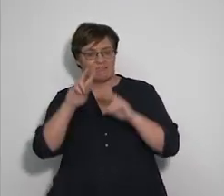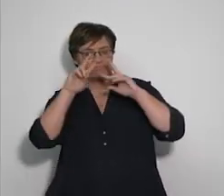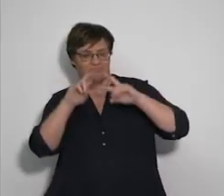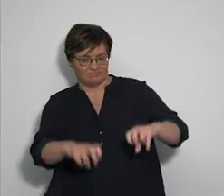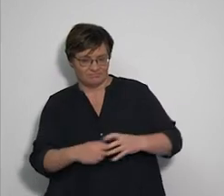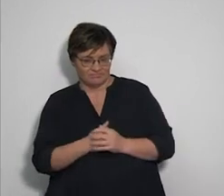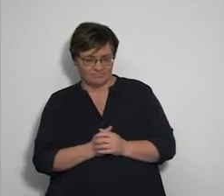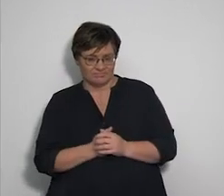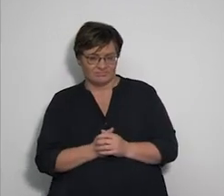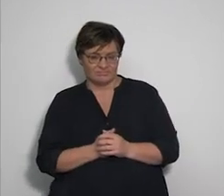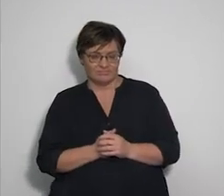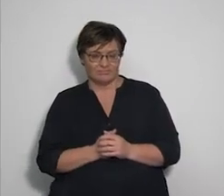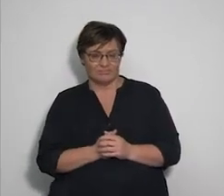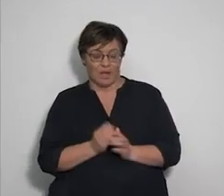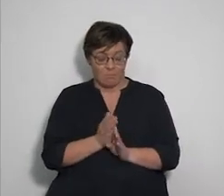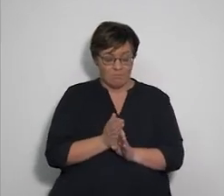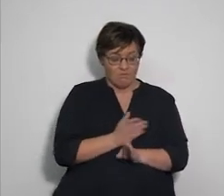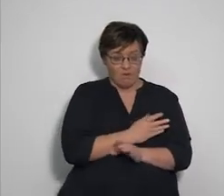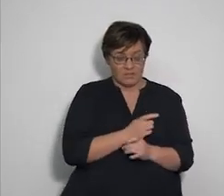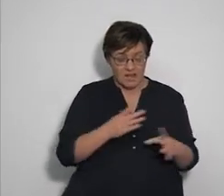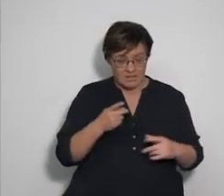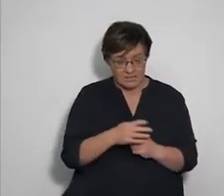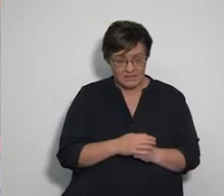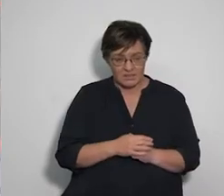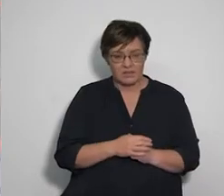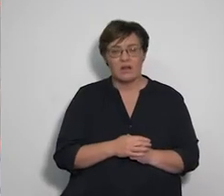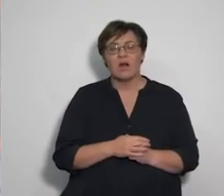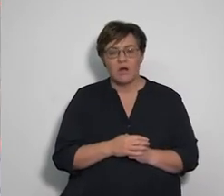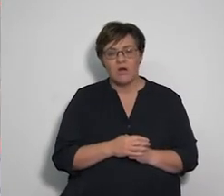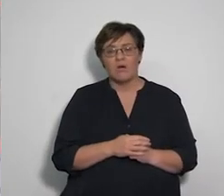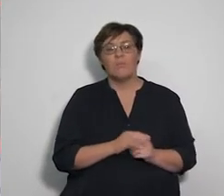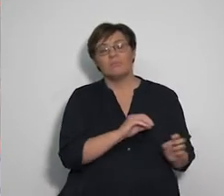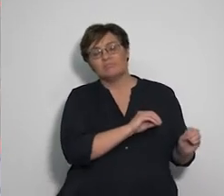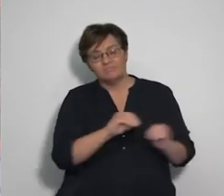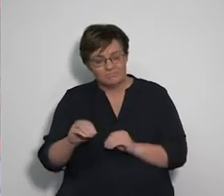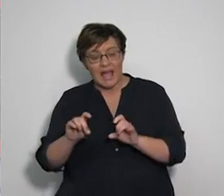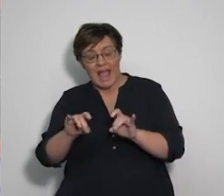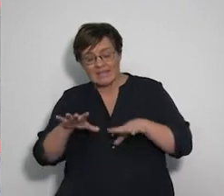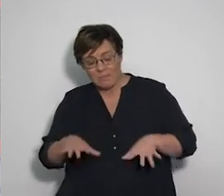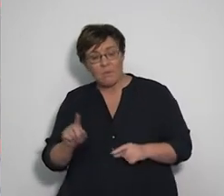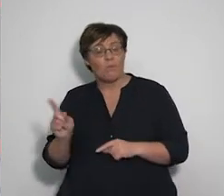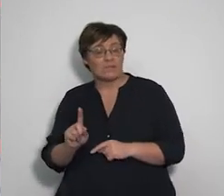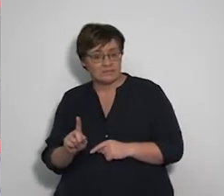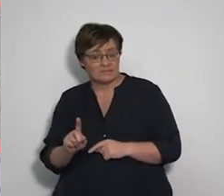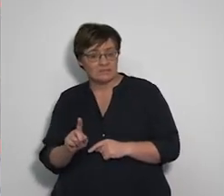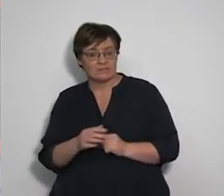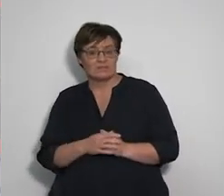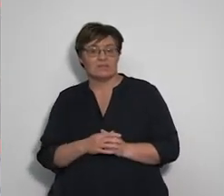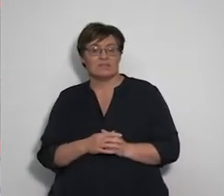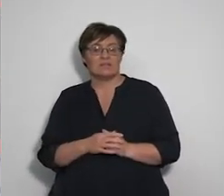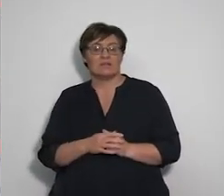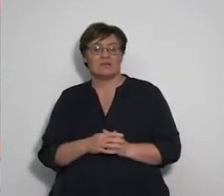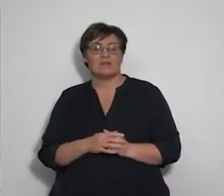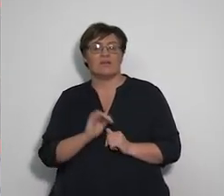from this investigation. Now, before you start, you bring to the exam question or